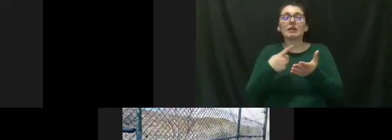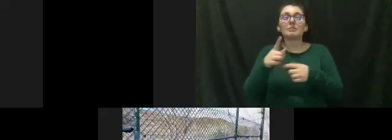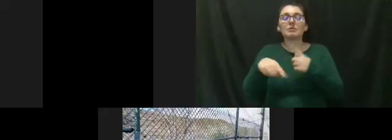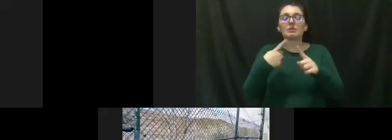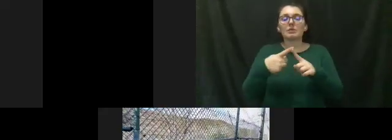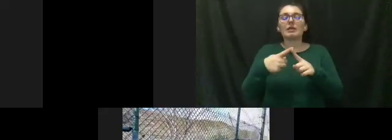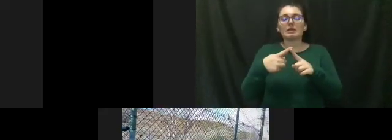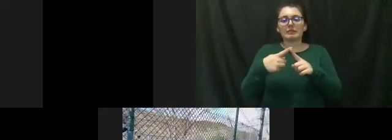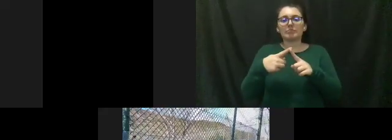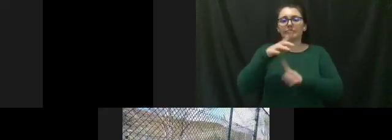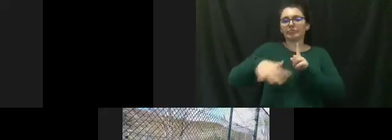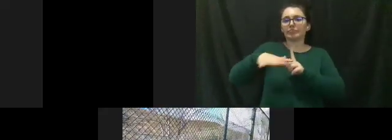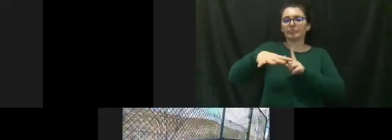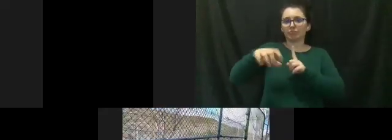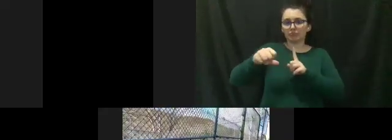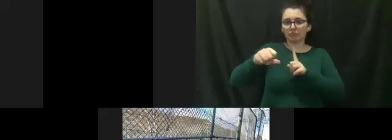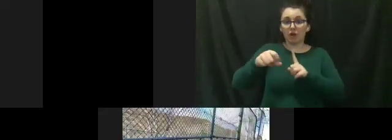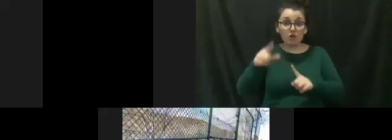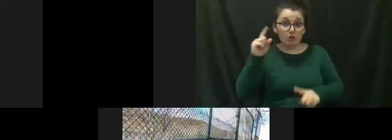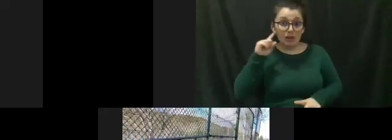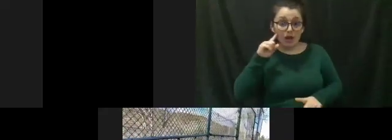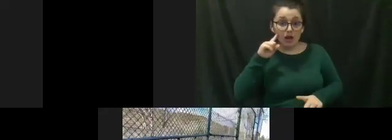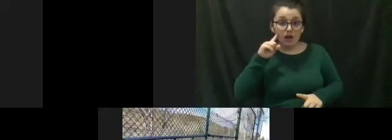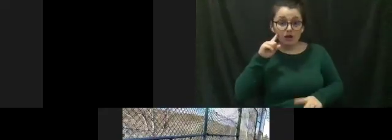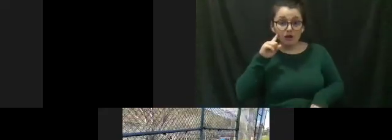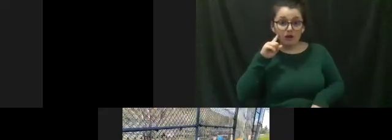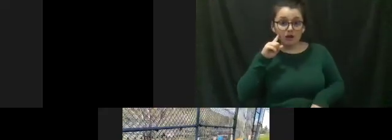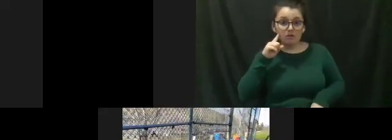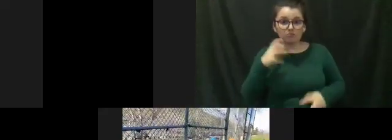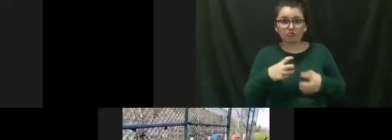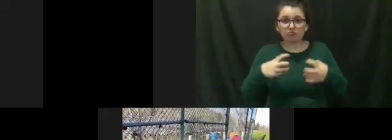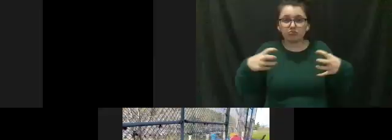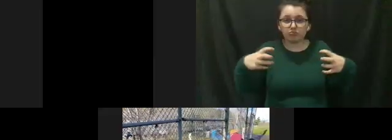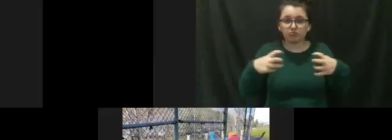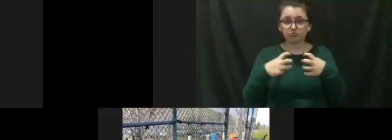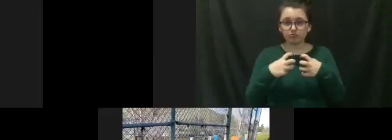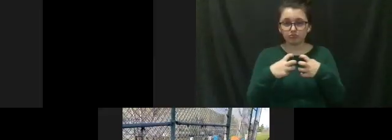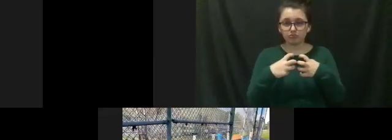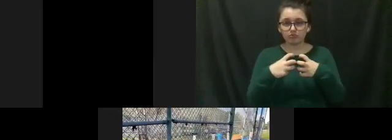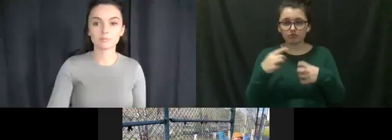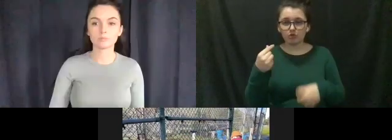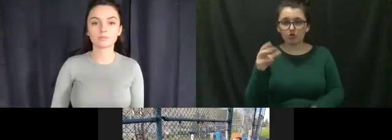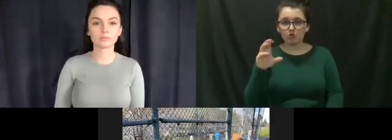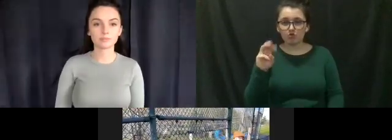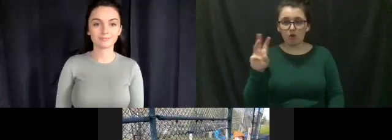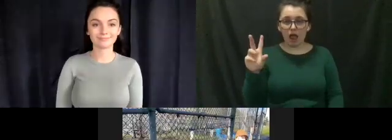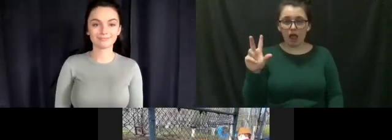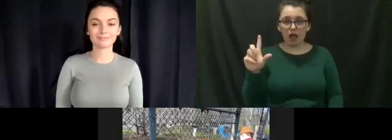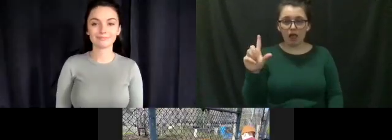Right. Oh, did you He's hear a him? little more grumbly than the girl, so you can hear some cool sounds.